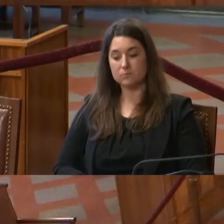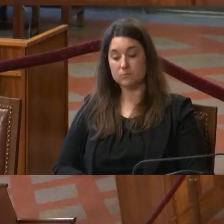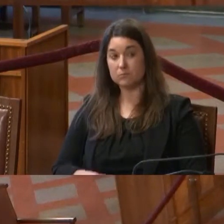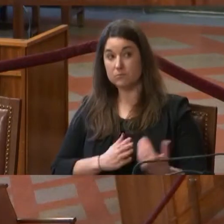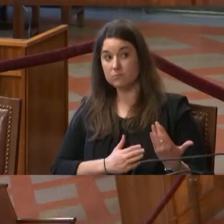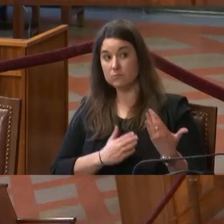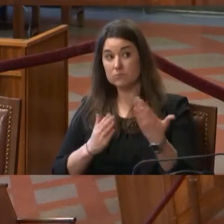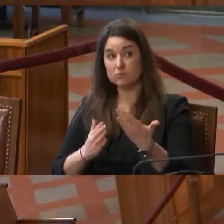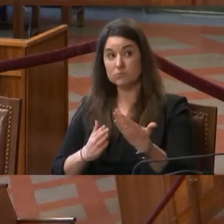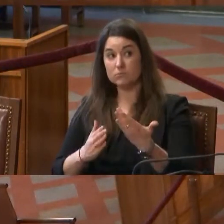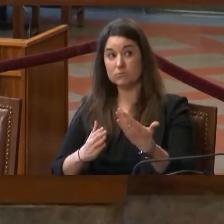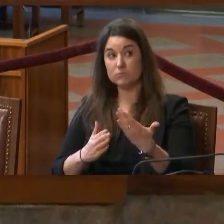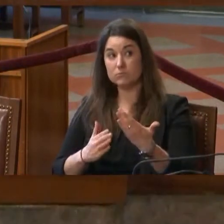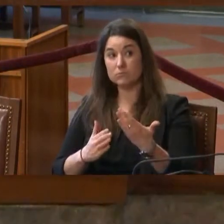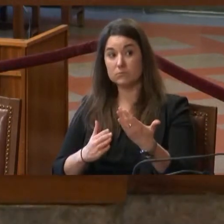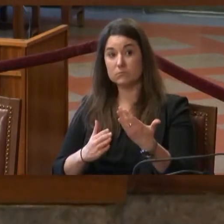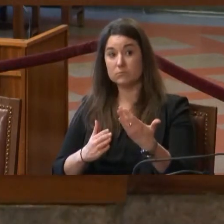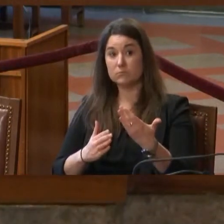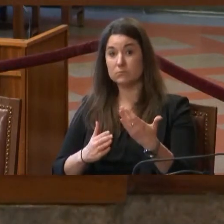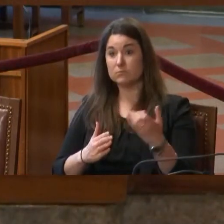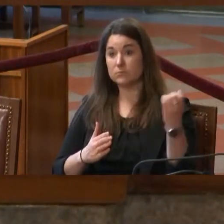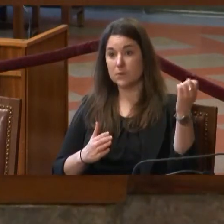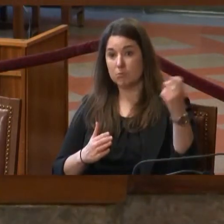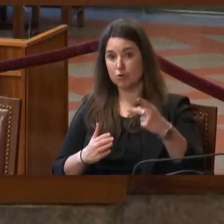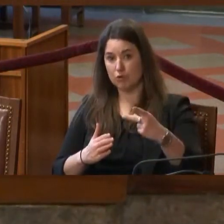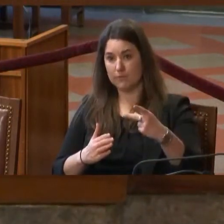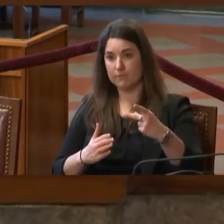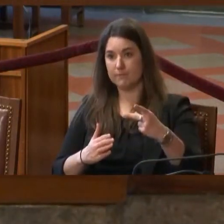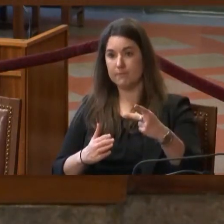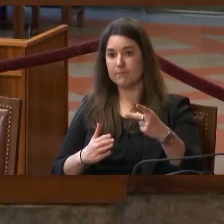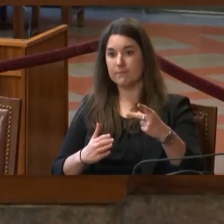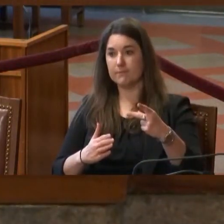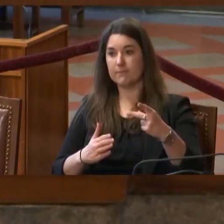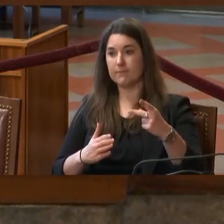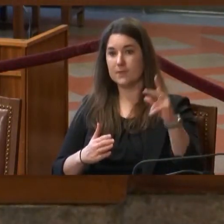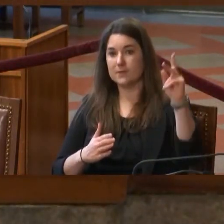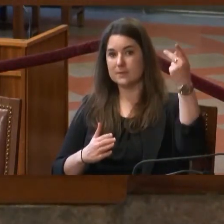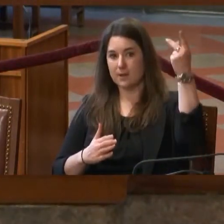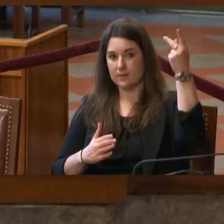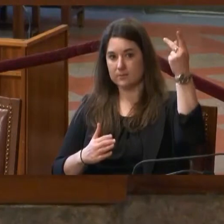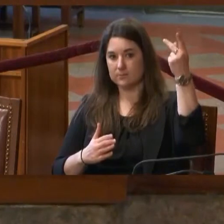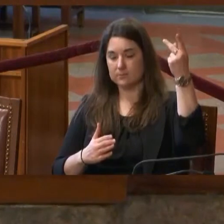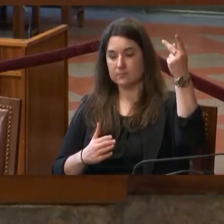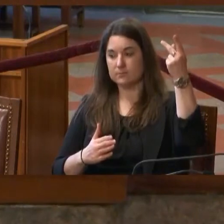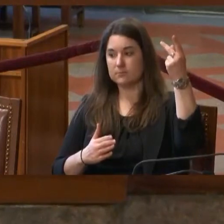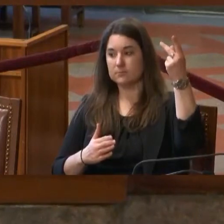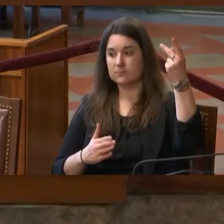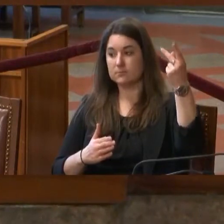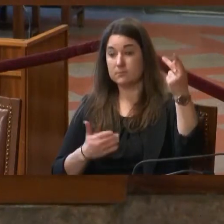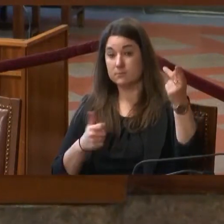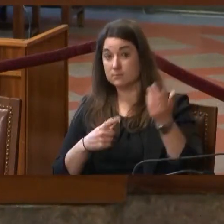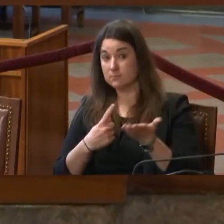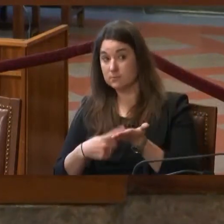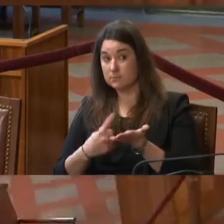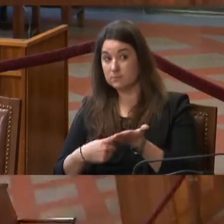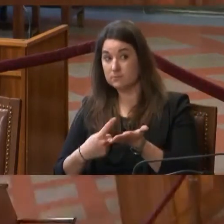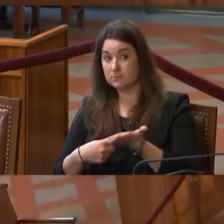Need a motion? Motion to approve. Second. Any discussion?